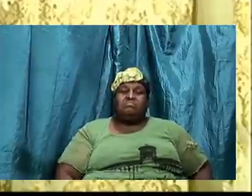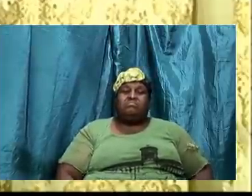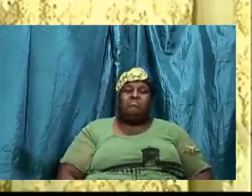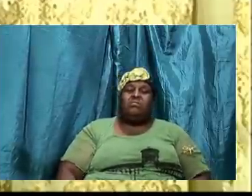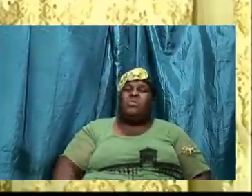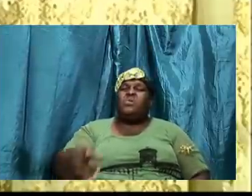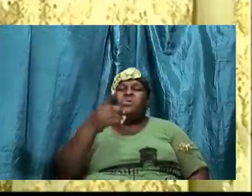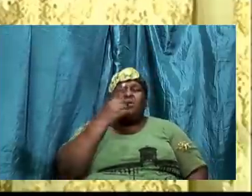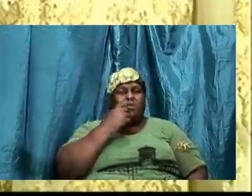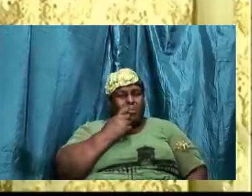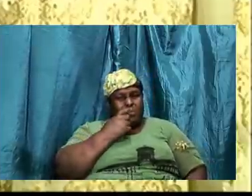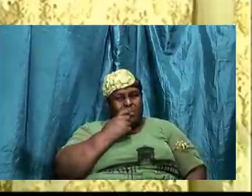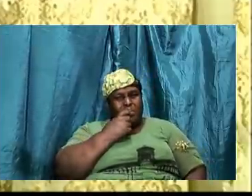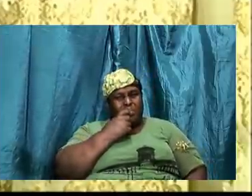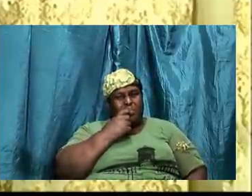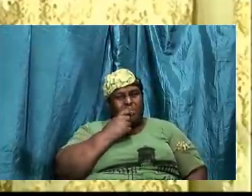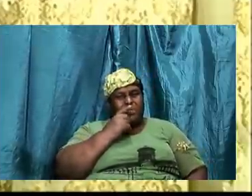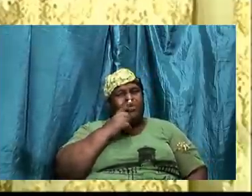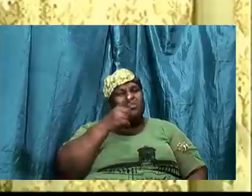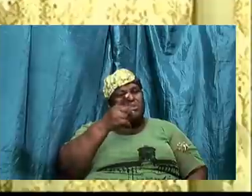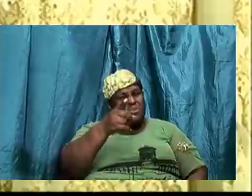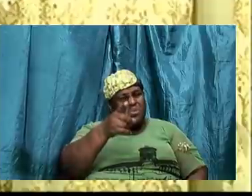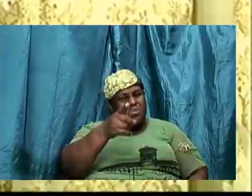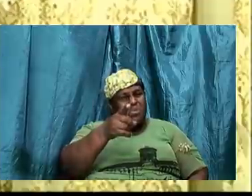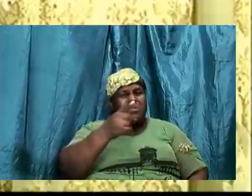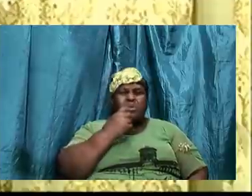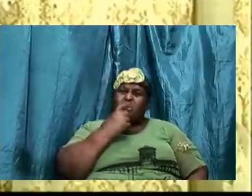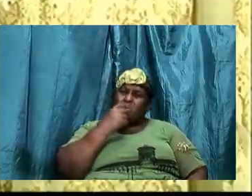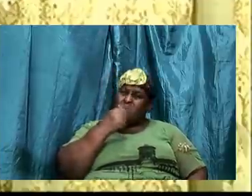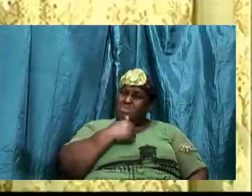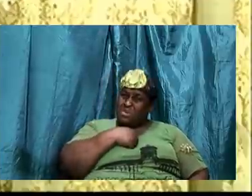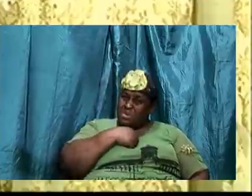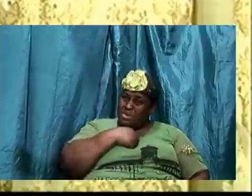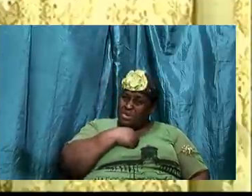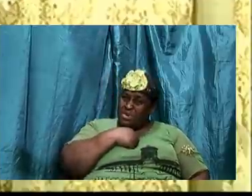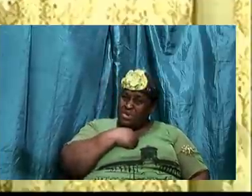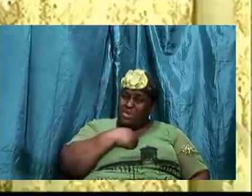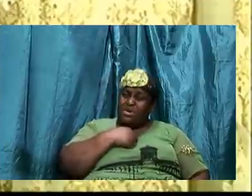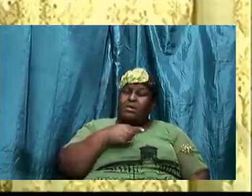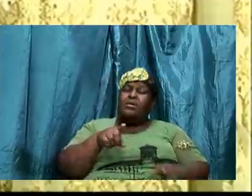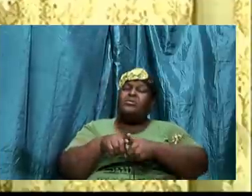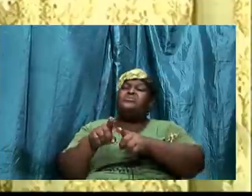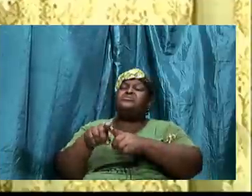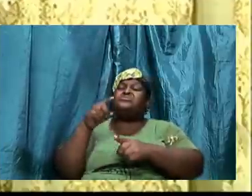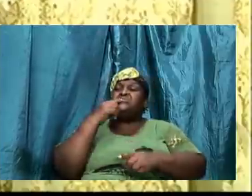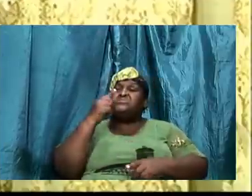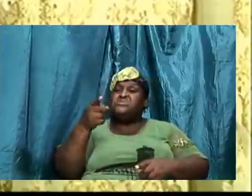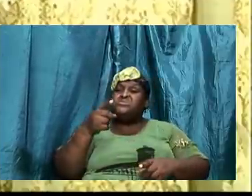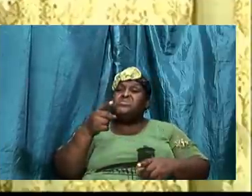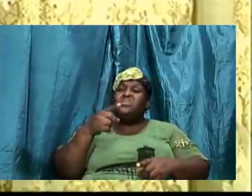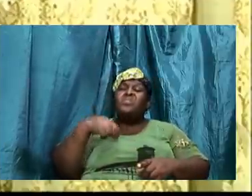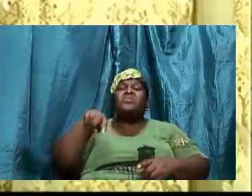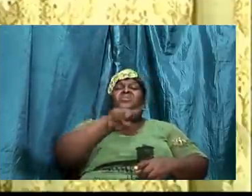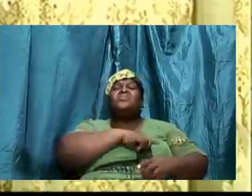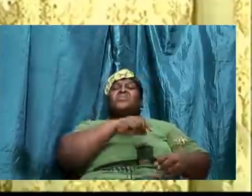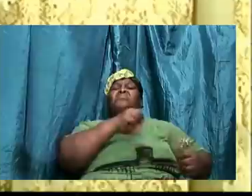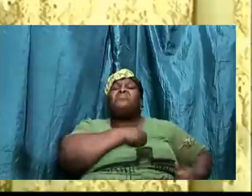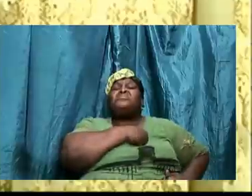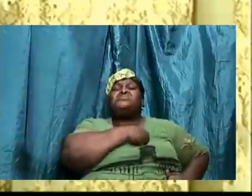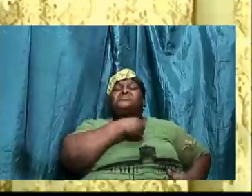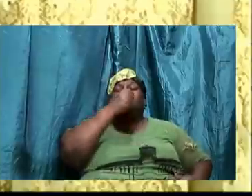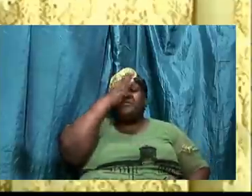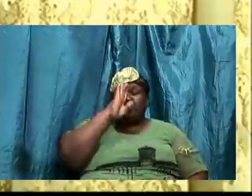Who are you? Who am I? We also made mention that we are ambassadors of